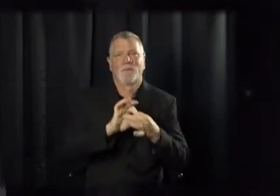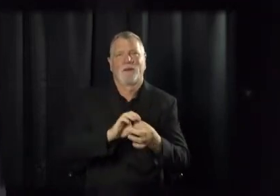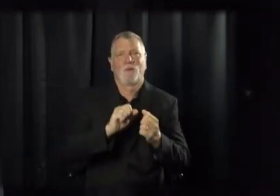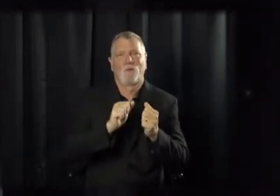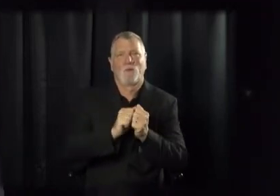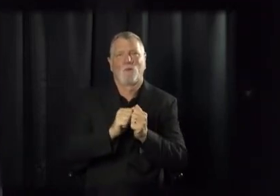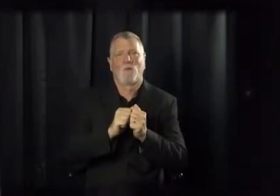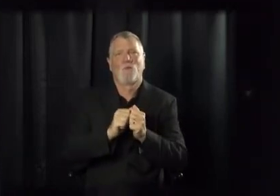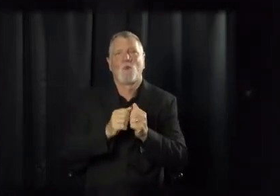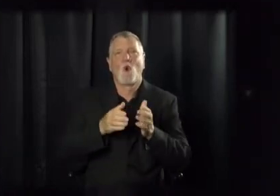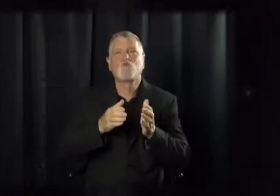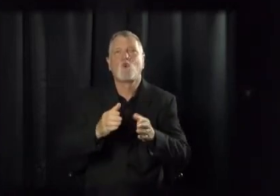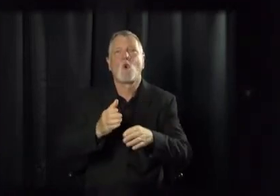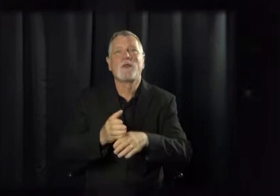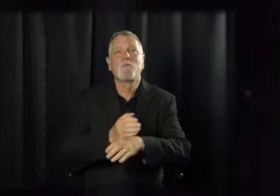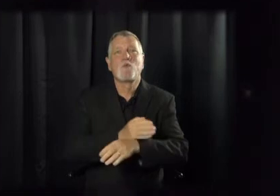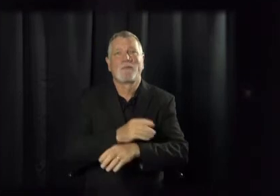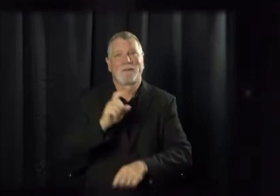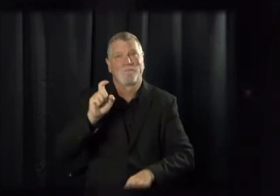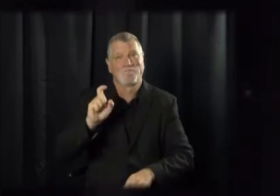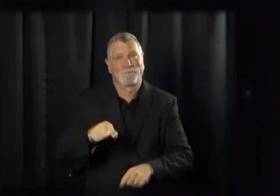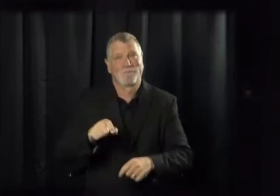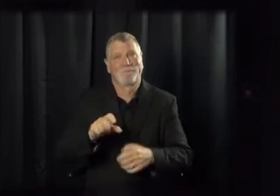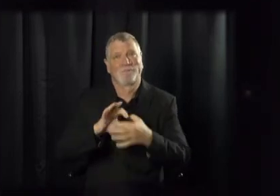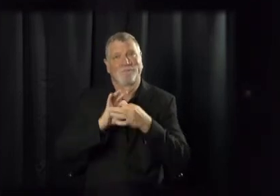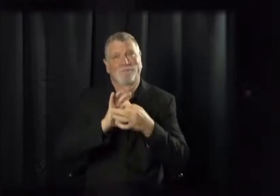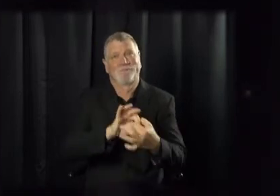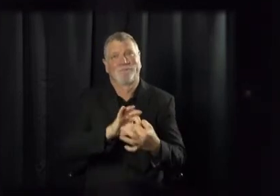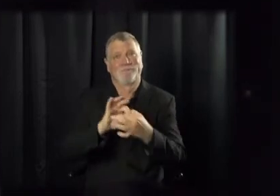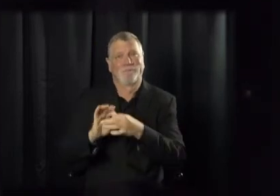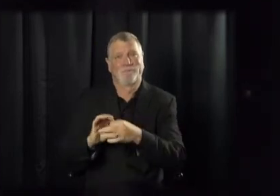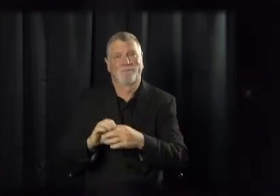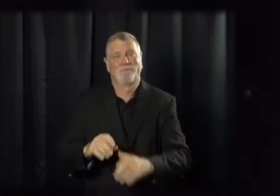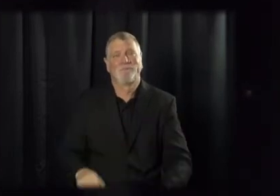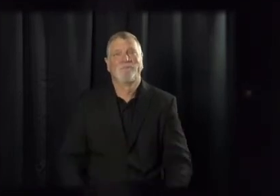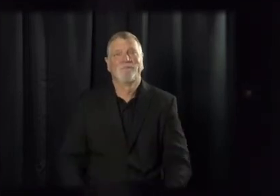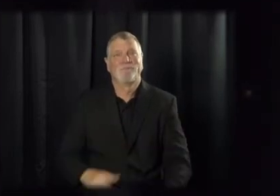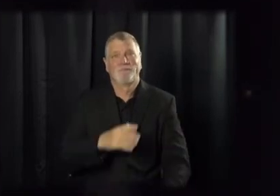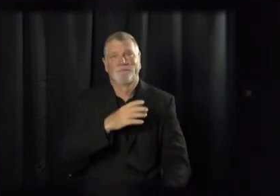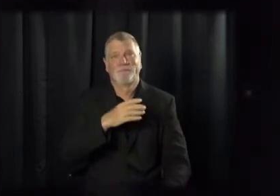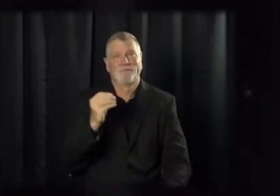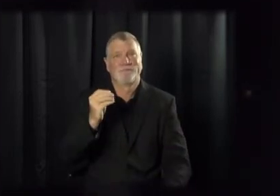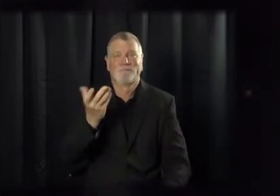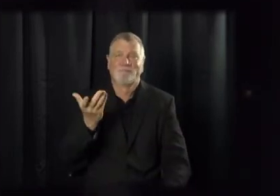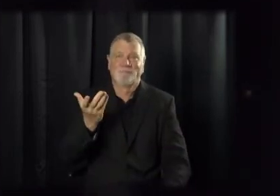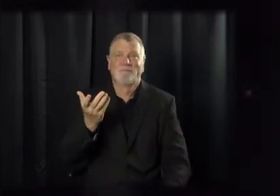to road improvements and to an improvement in the state